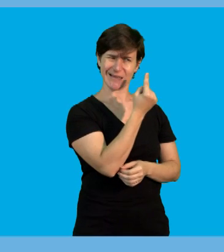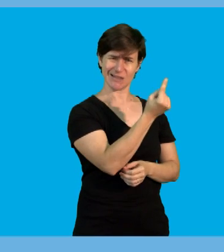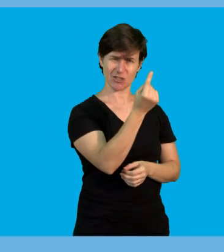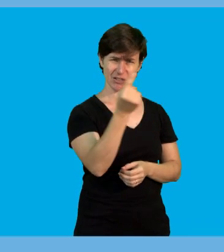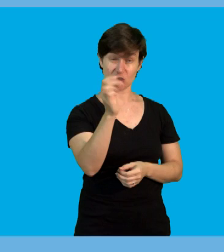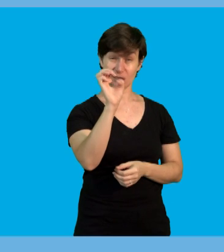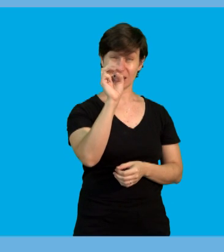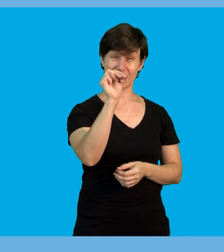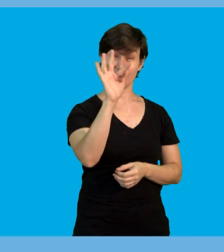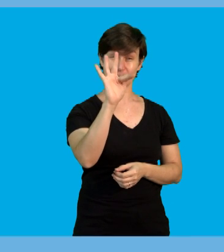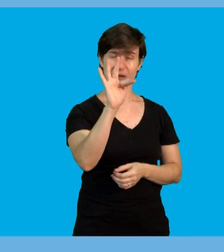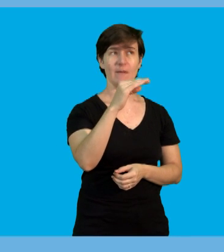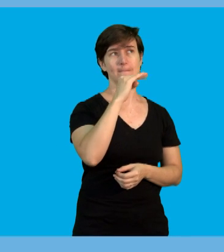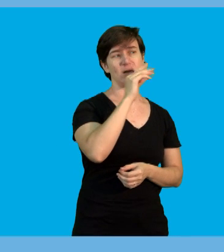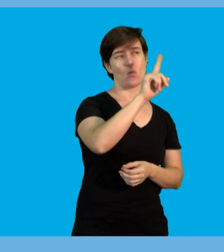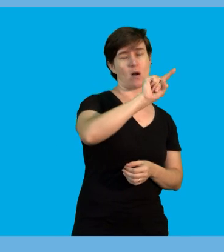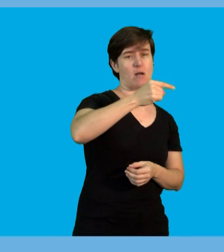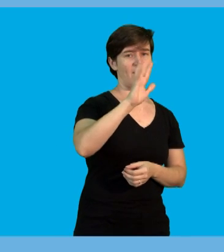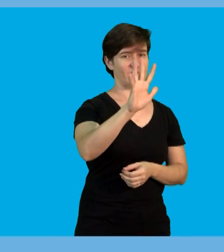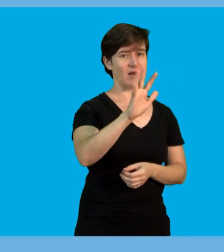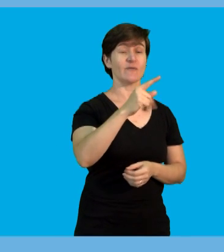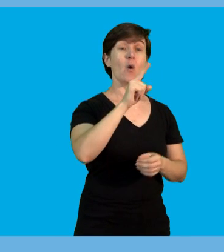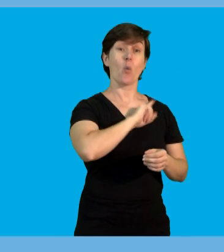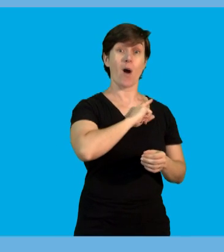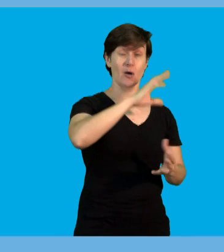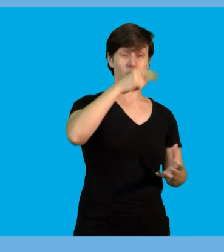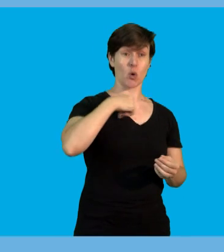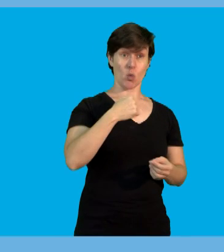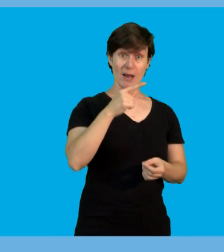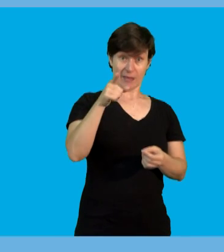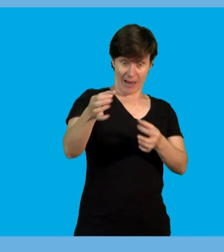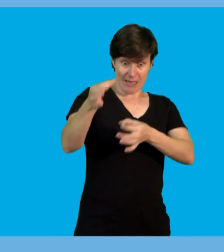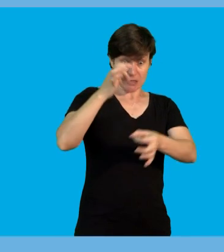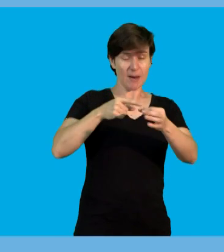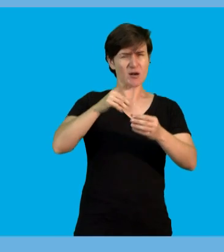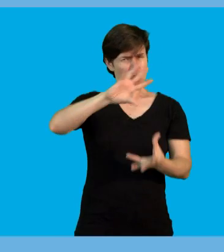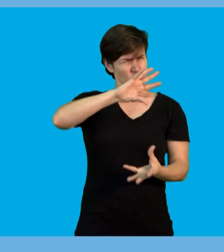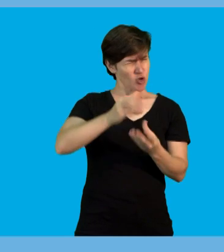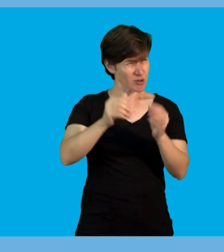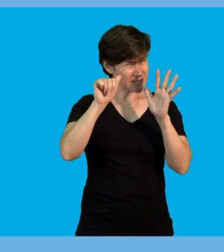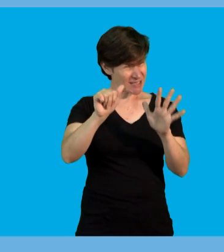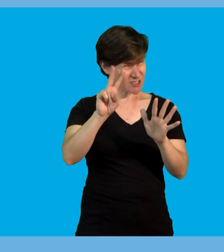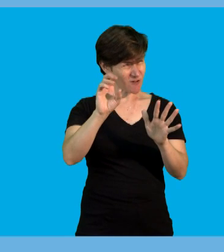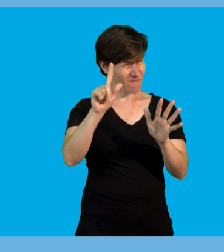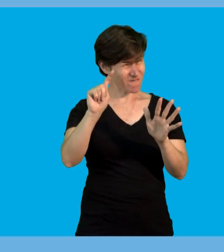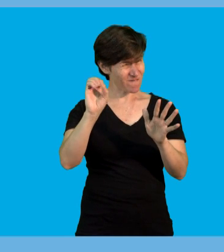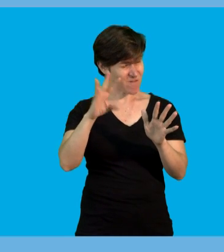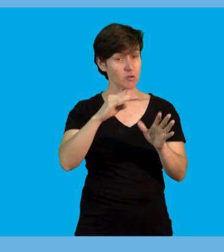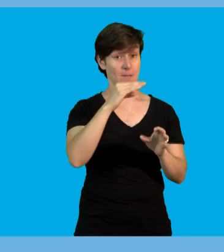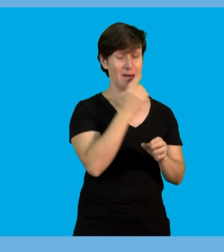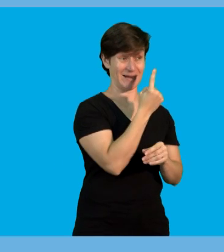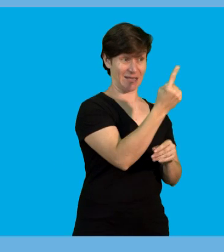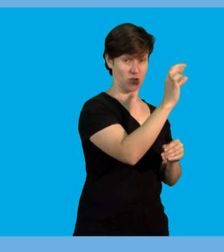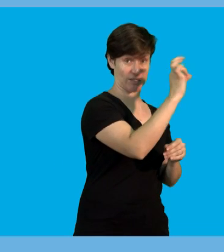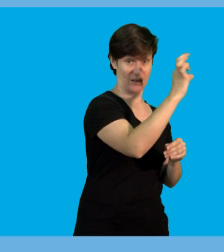these cells has an EMF of 1,5, so that when we add all these 1,5s, we are going to get 6.